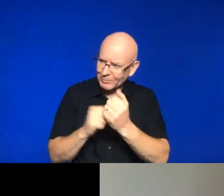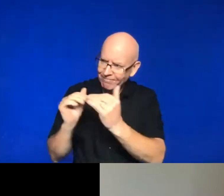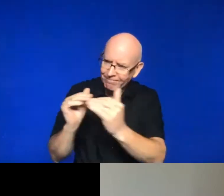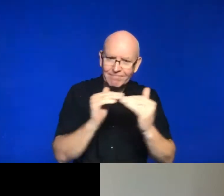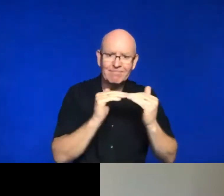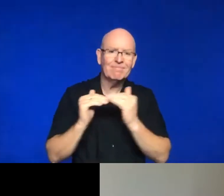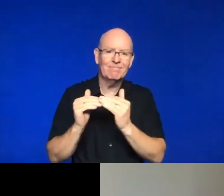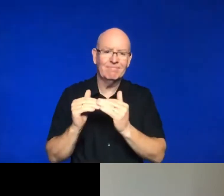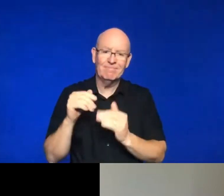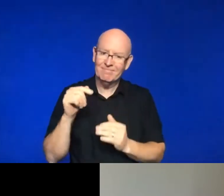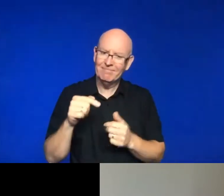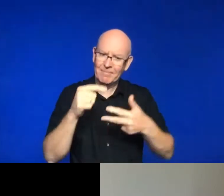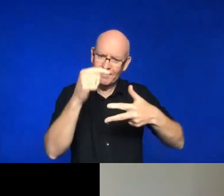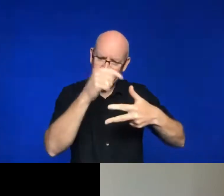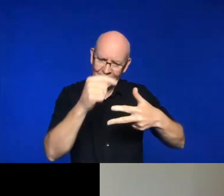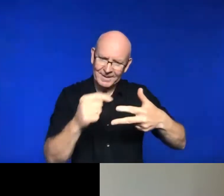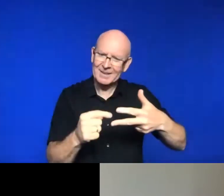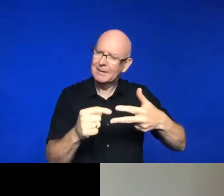are not new to us.